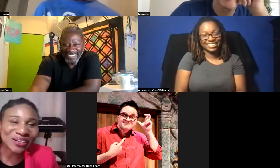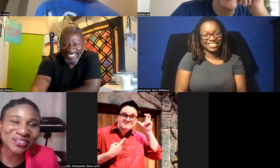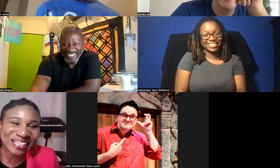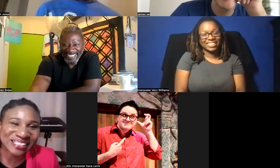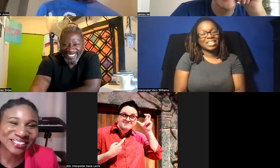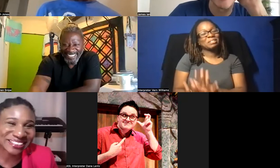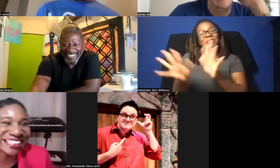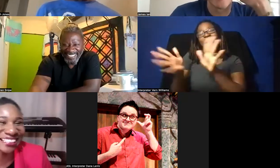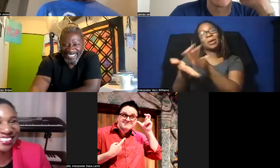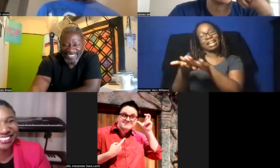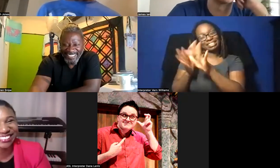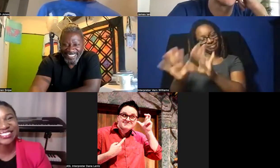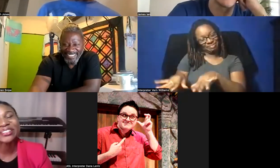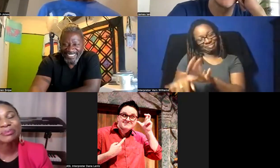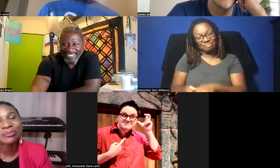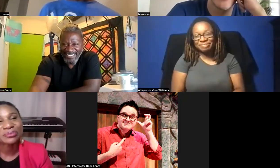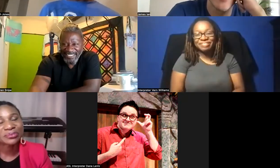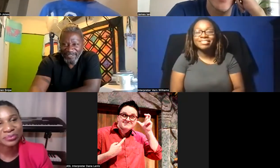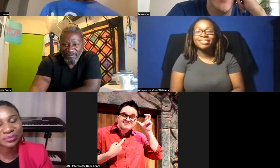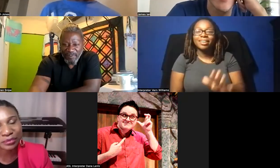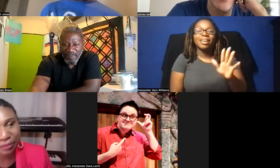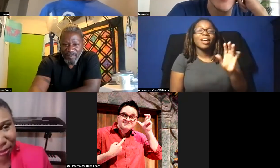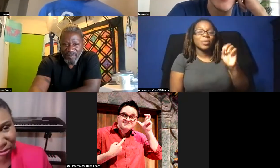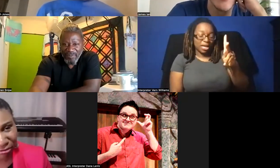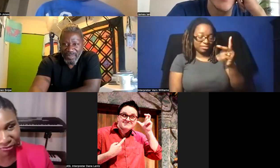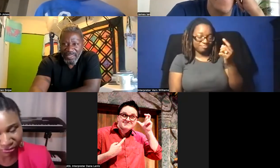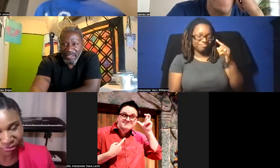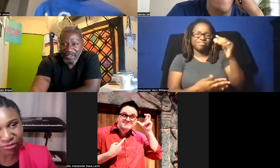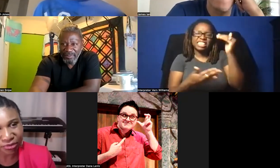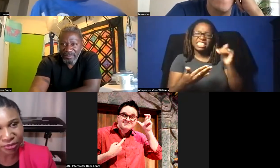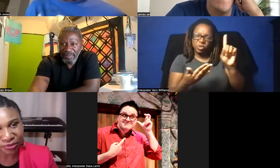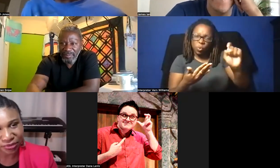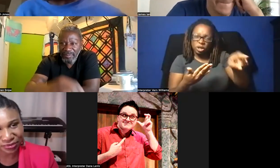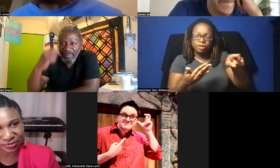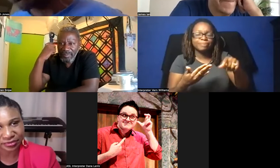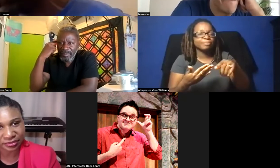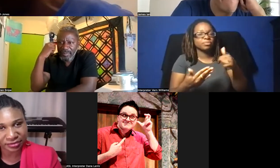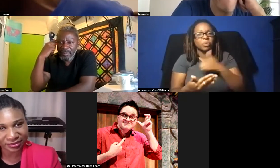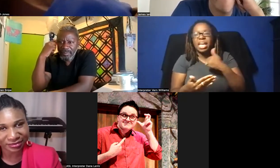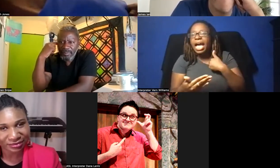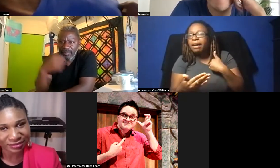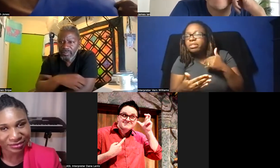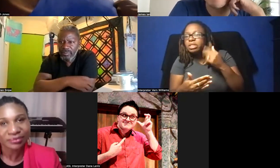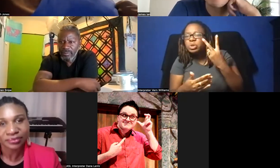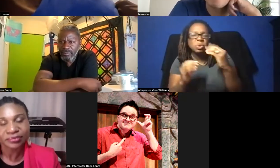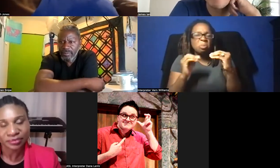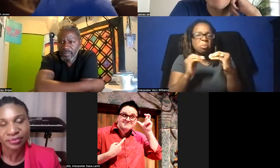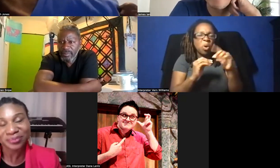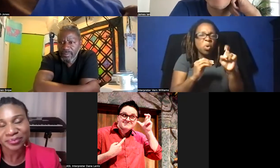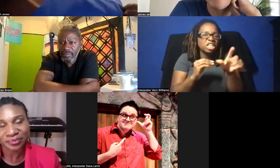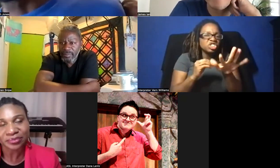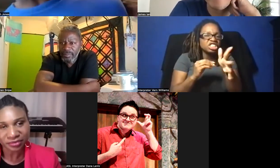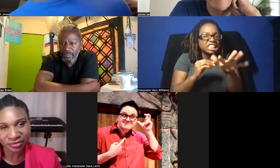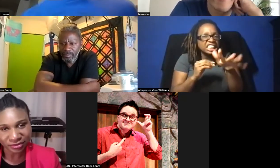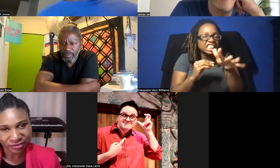y'all are too nice. So, well, but this question that I'm going to ask, and we only have like maybe 2 more questions ish.